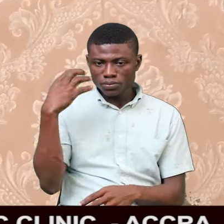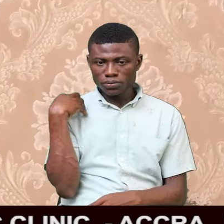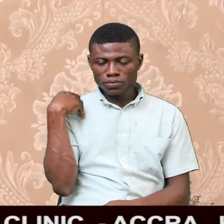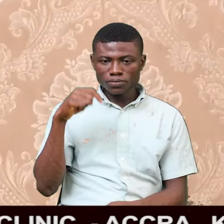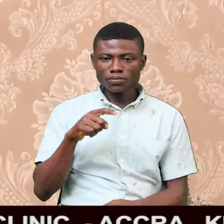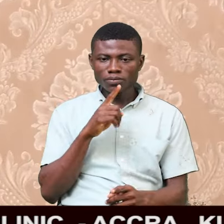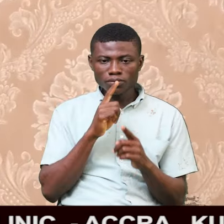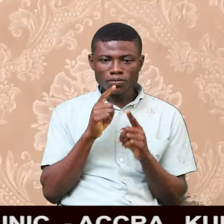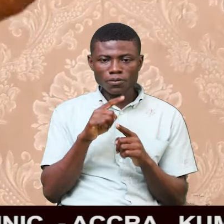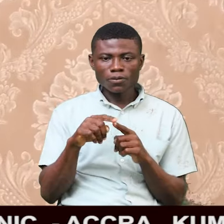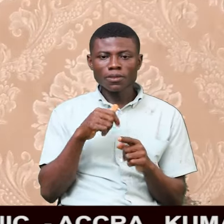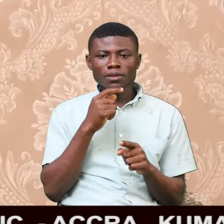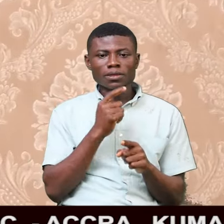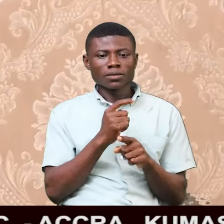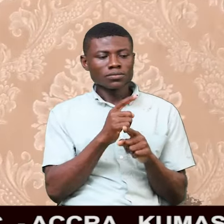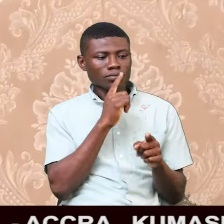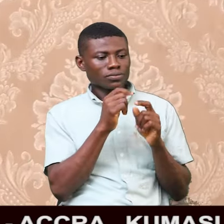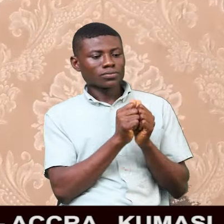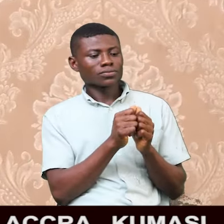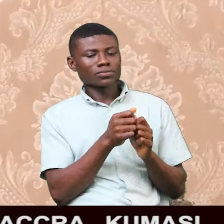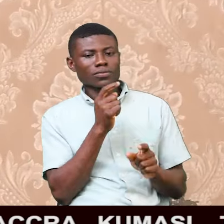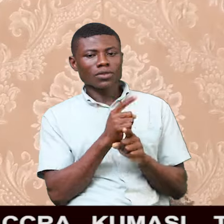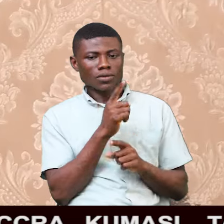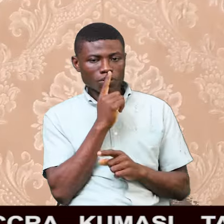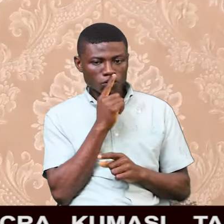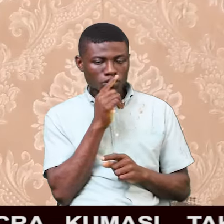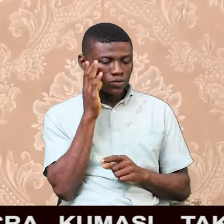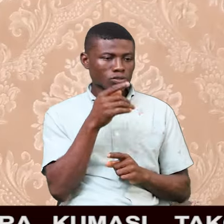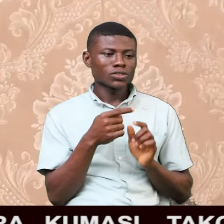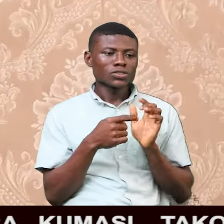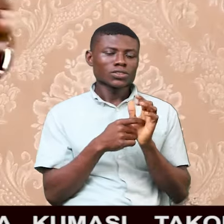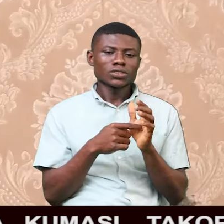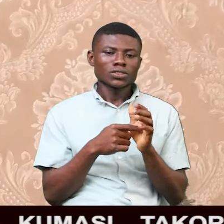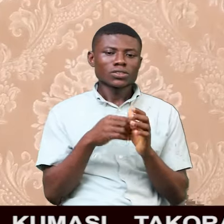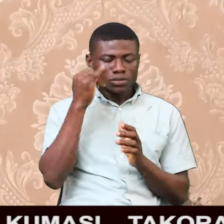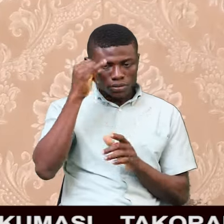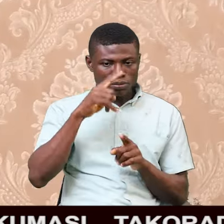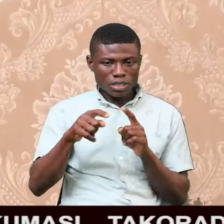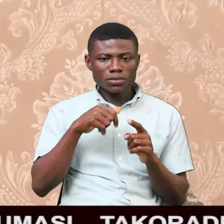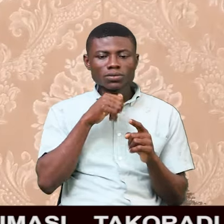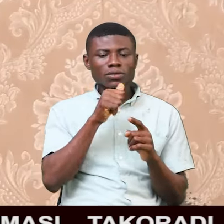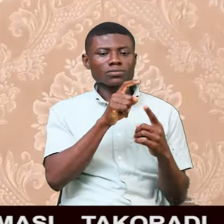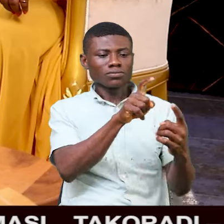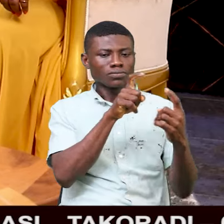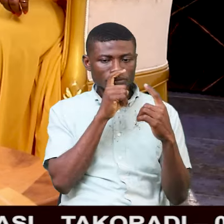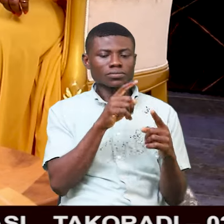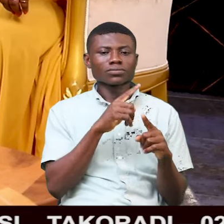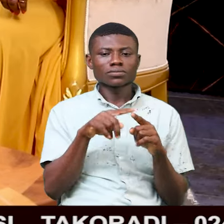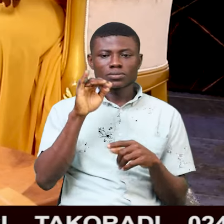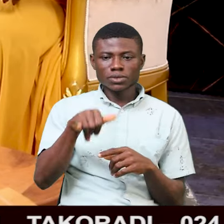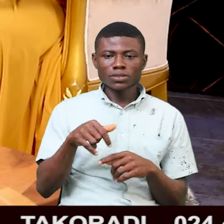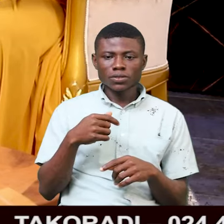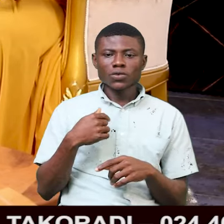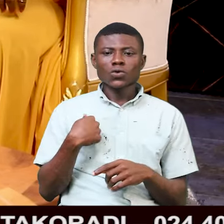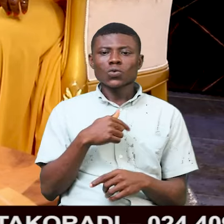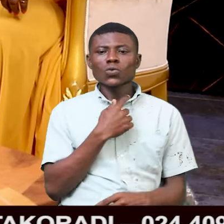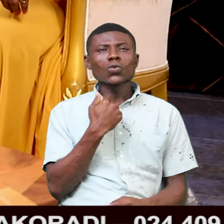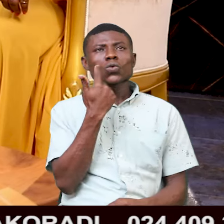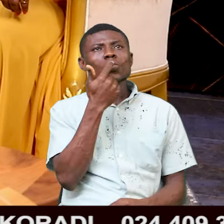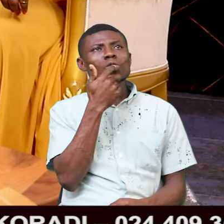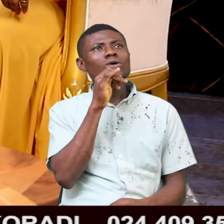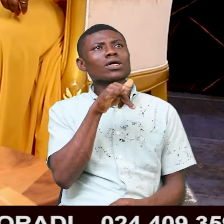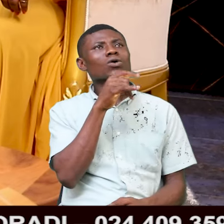Mm. Okasa, any idea who be kebi? Debbie. Ube chive wa ajuni, but uni nintintam. Sa. Who born dogs or